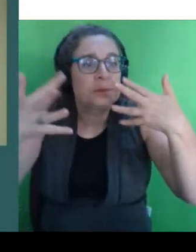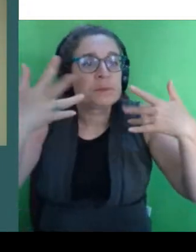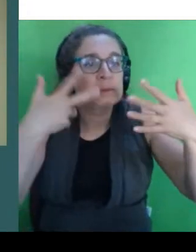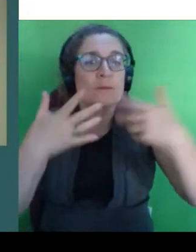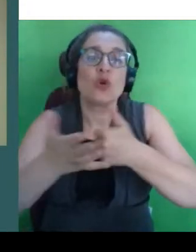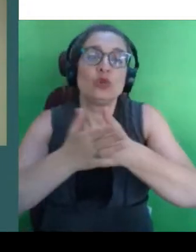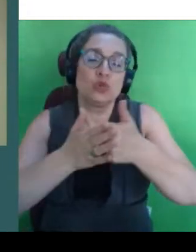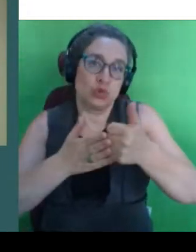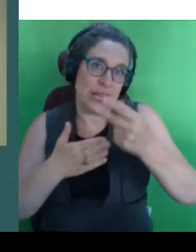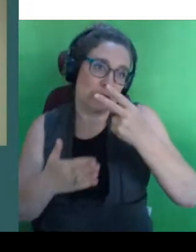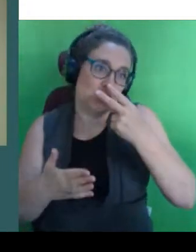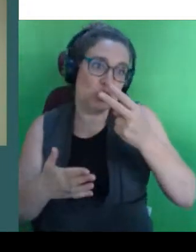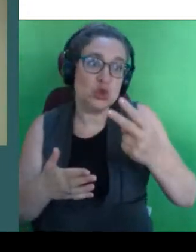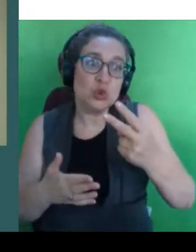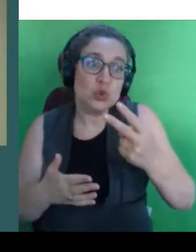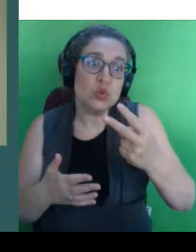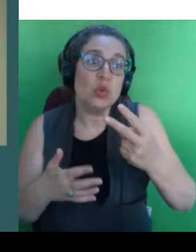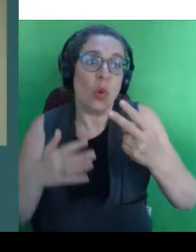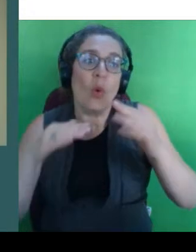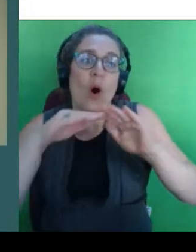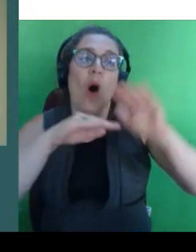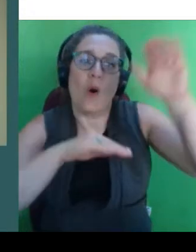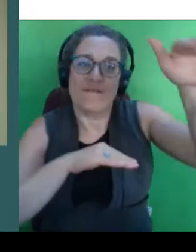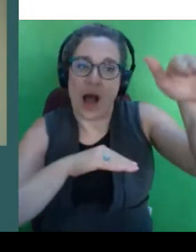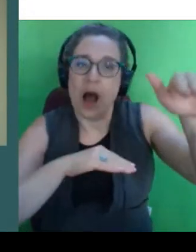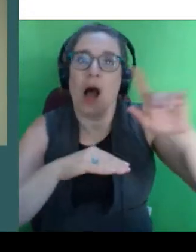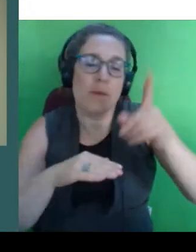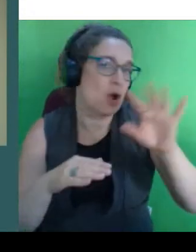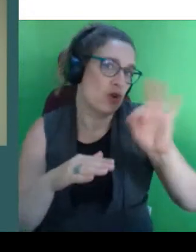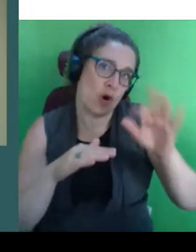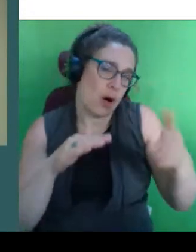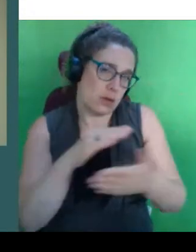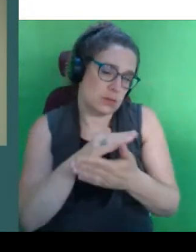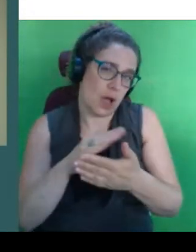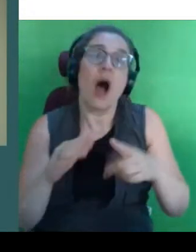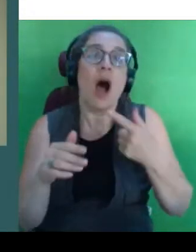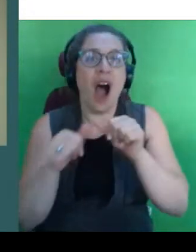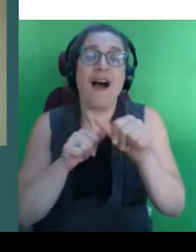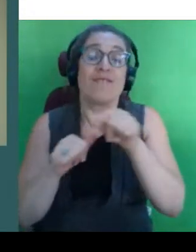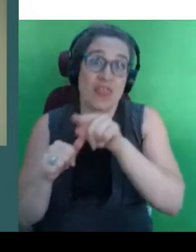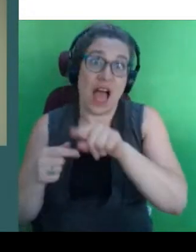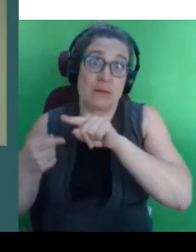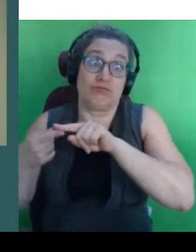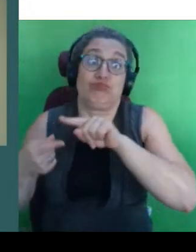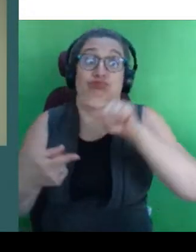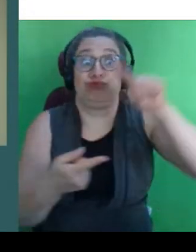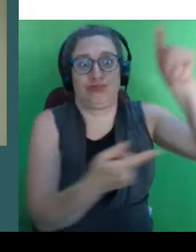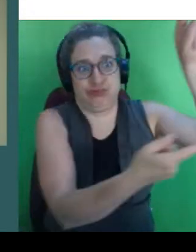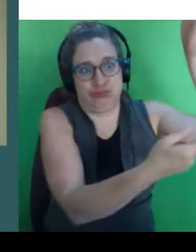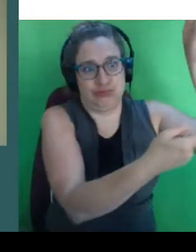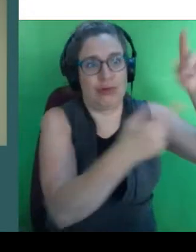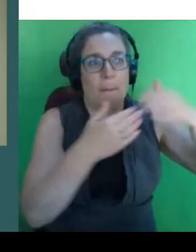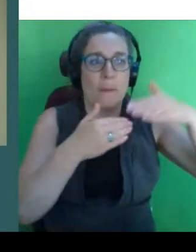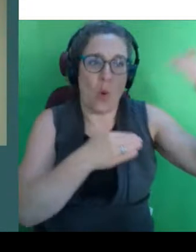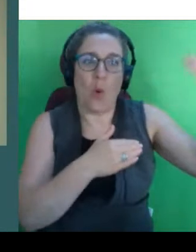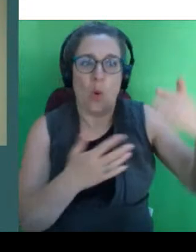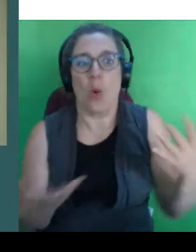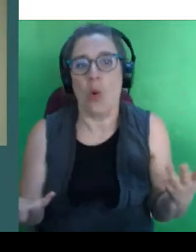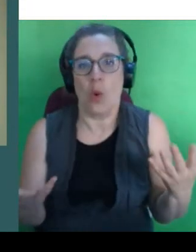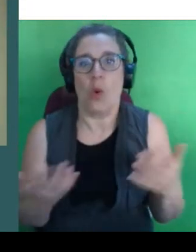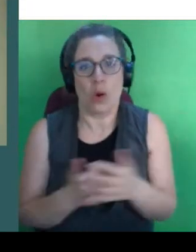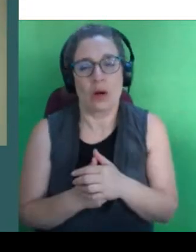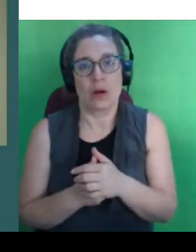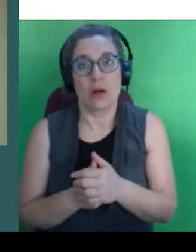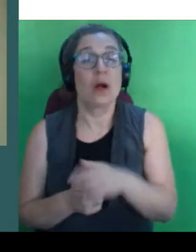2, 3, and it gets, the graph goes up after that quite a lot, quite fast. If your child under